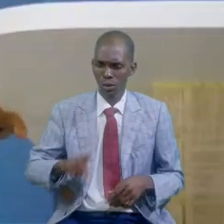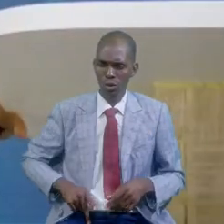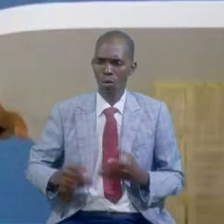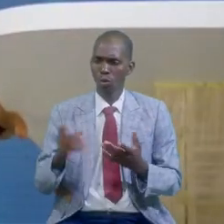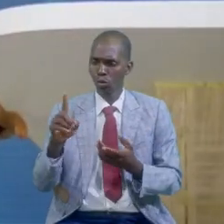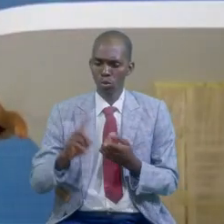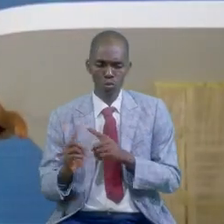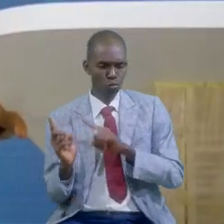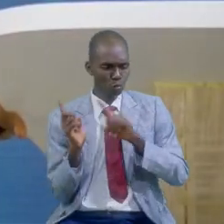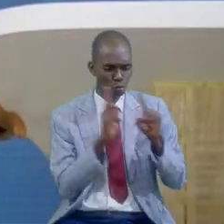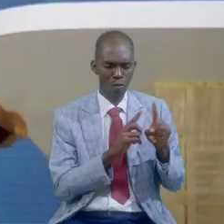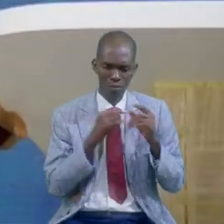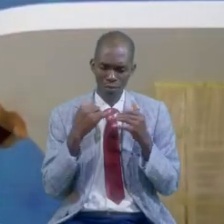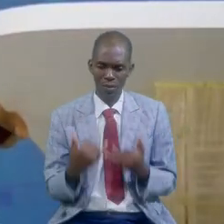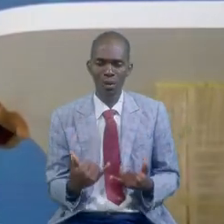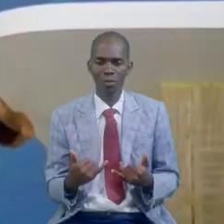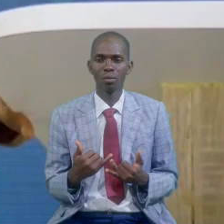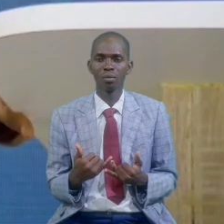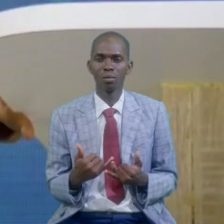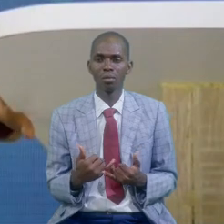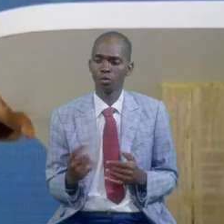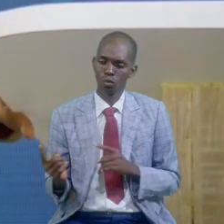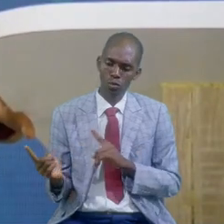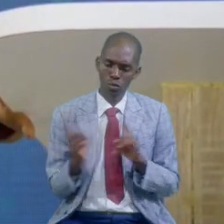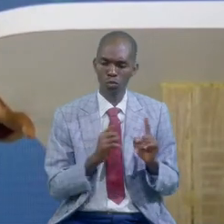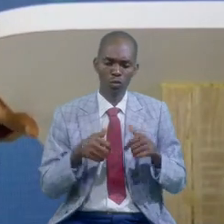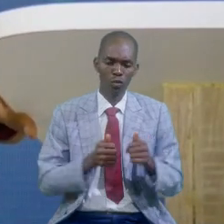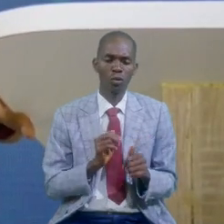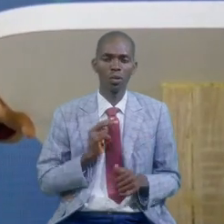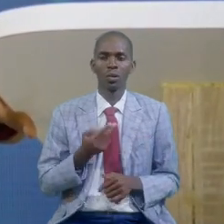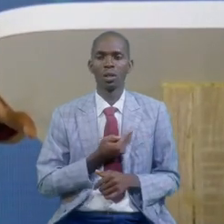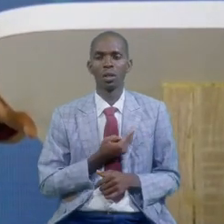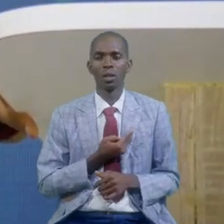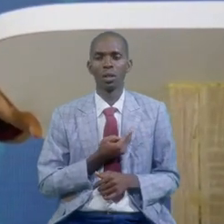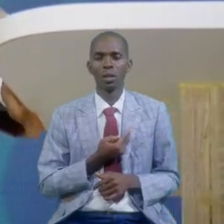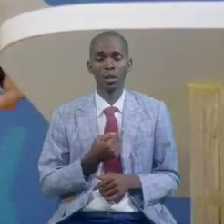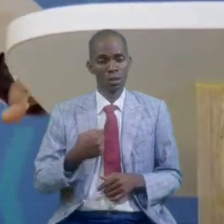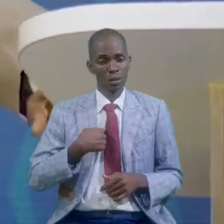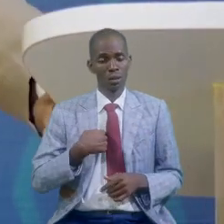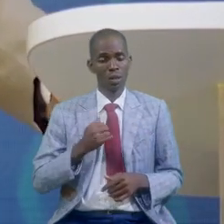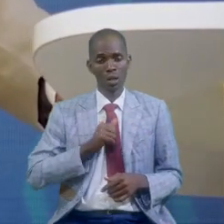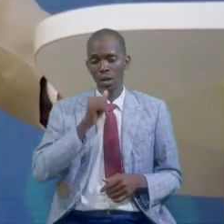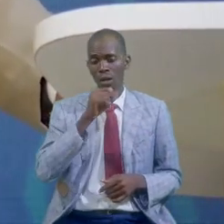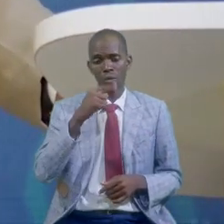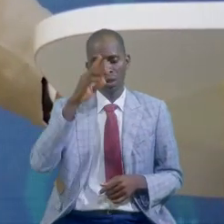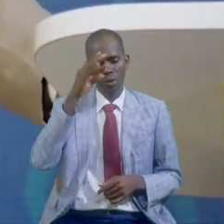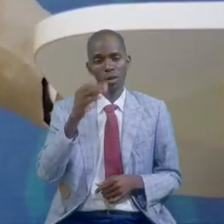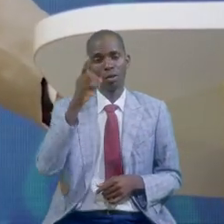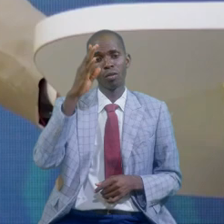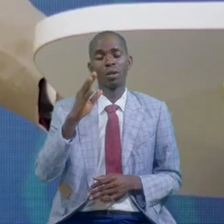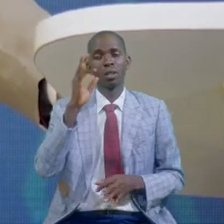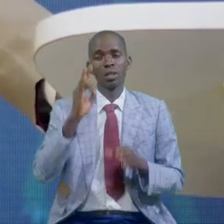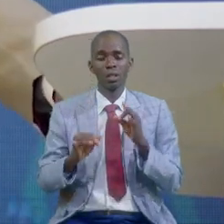down. Come with us. A man of God. If I am man of God in